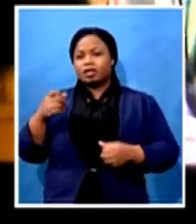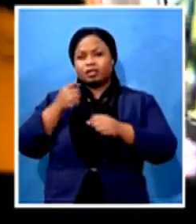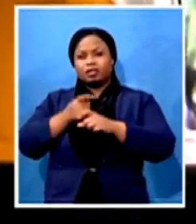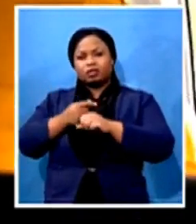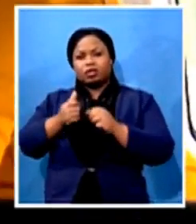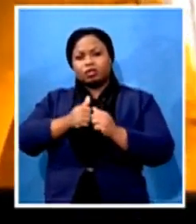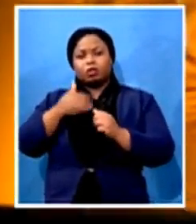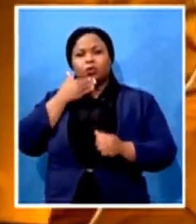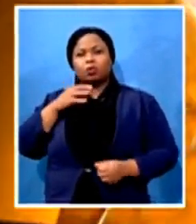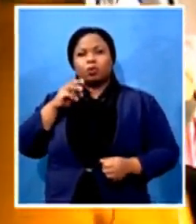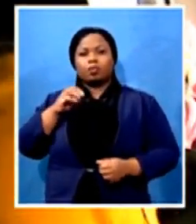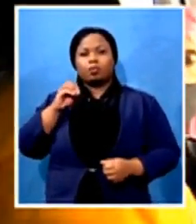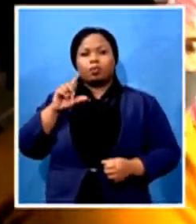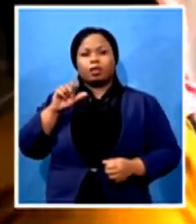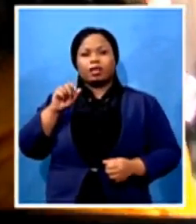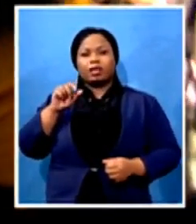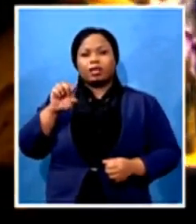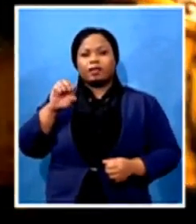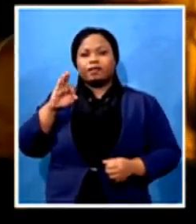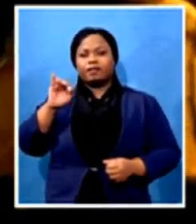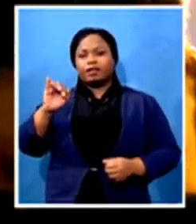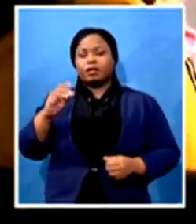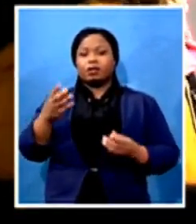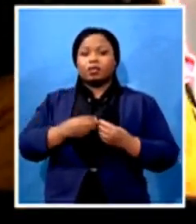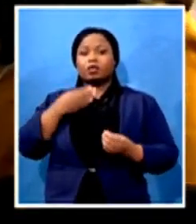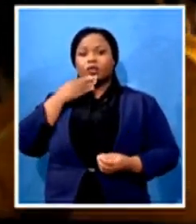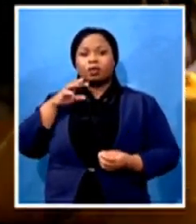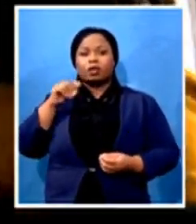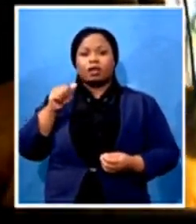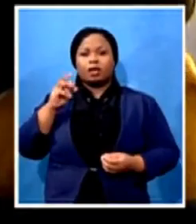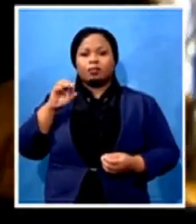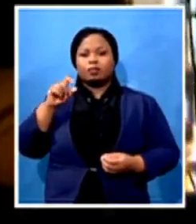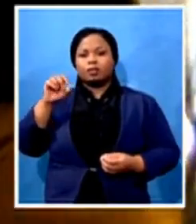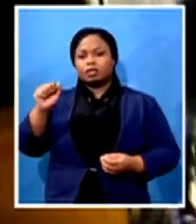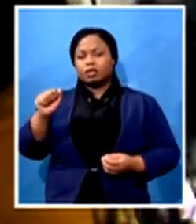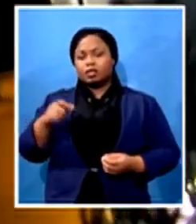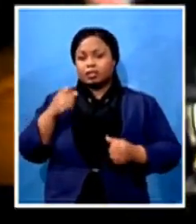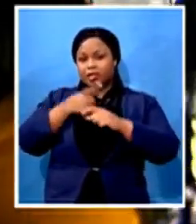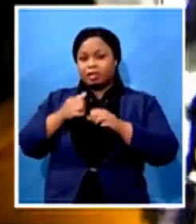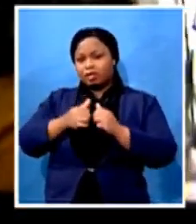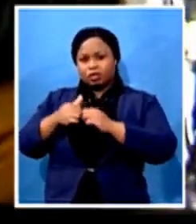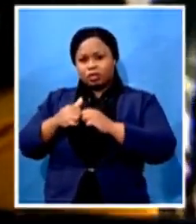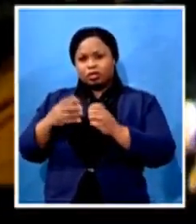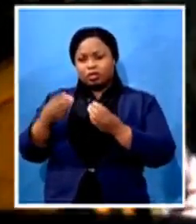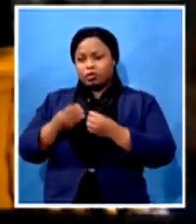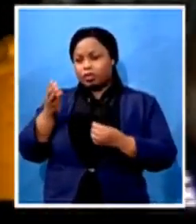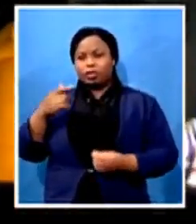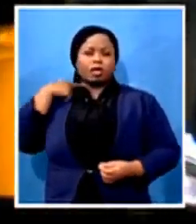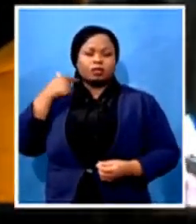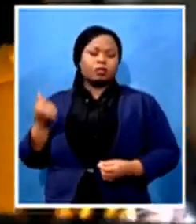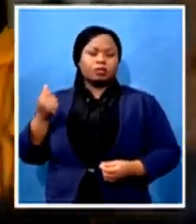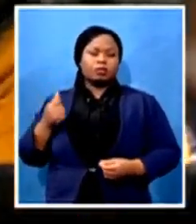who's with AMSTA, one of the other taxi associations, together with the Alexandra Taxi Association, who will be the first